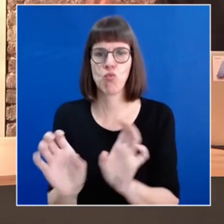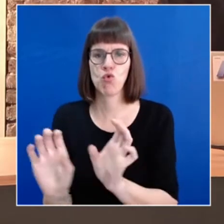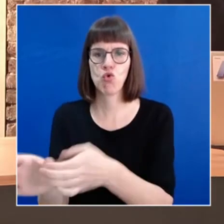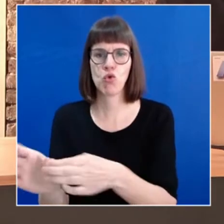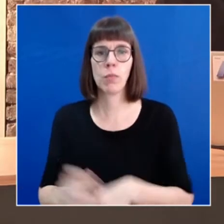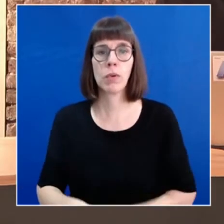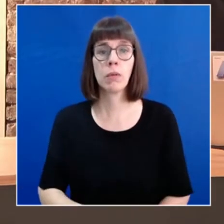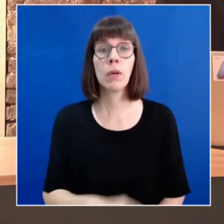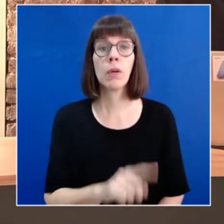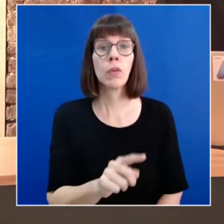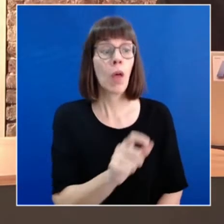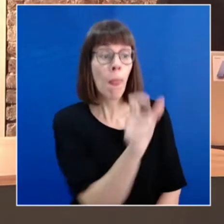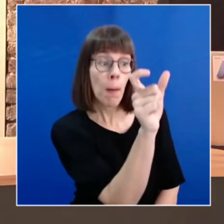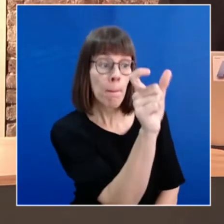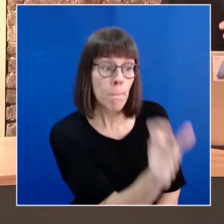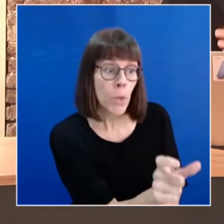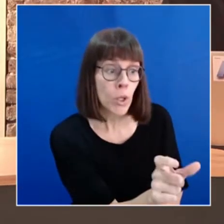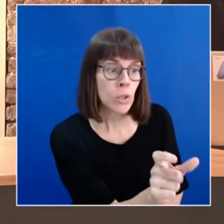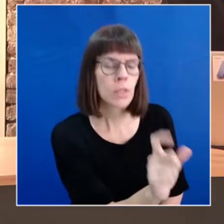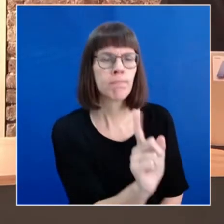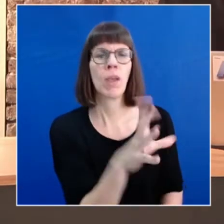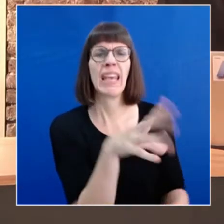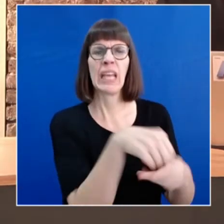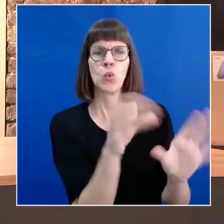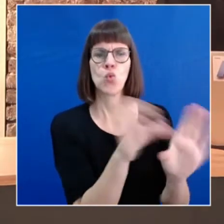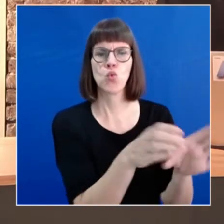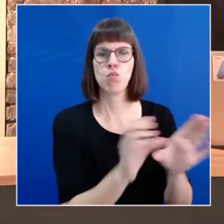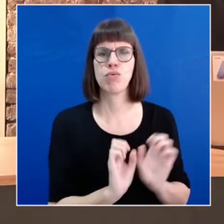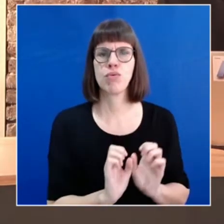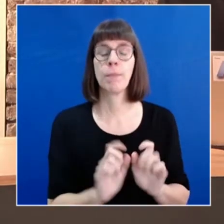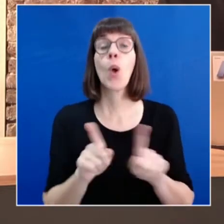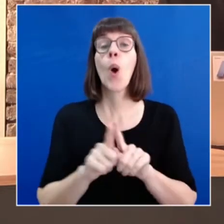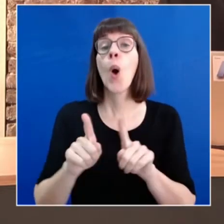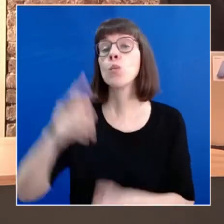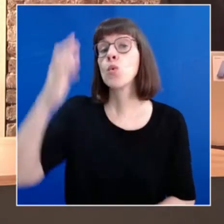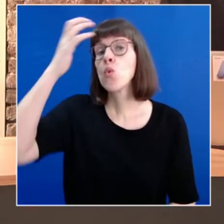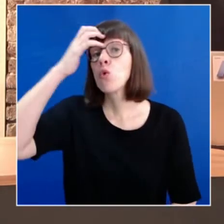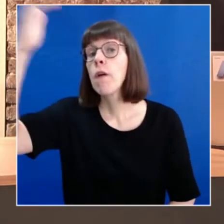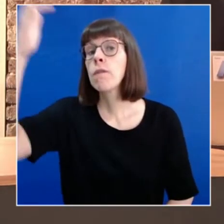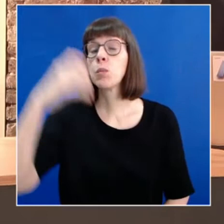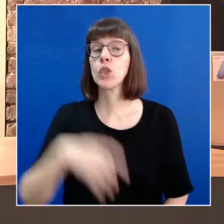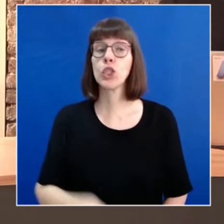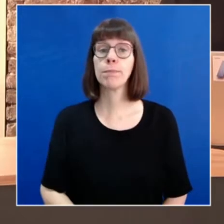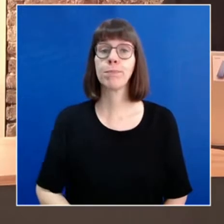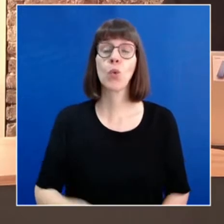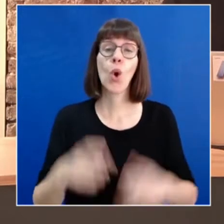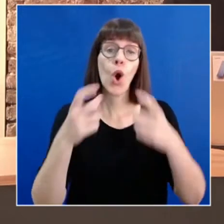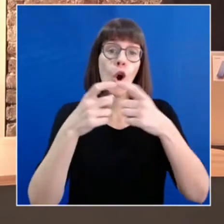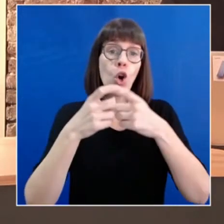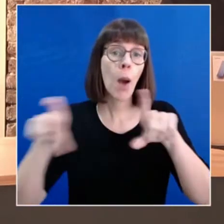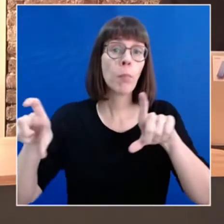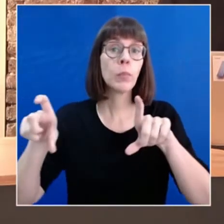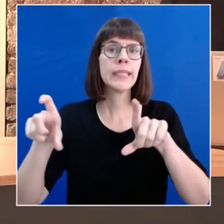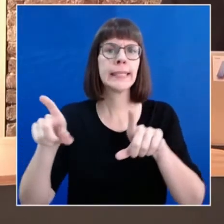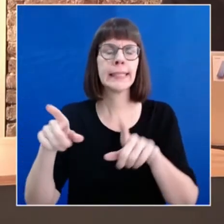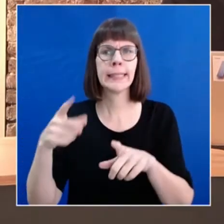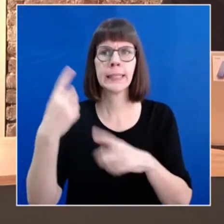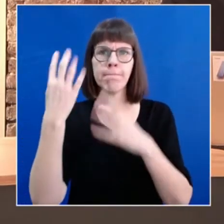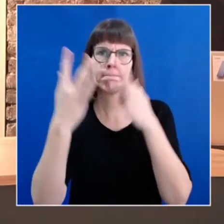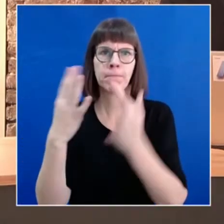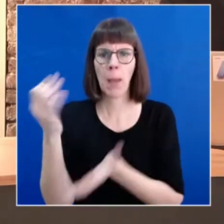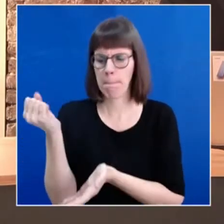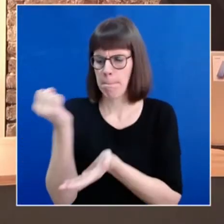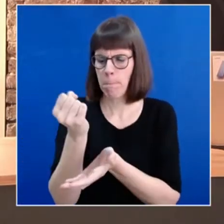making groupings of them. And then governments and countries are making budgets based on the groups.